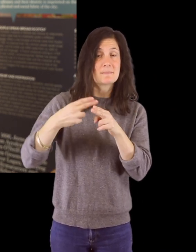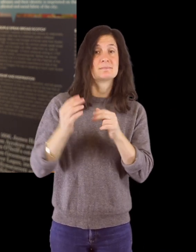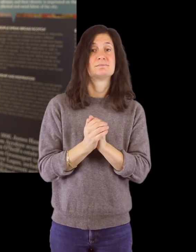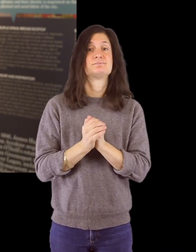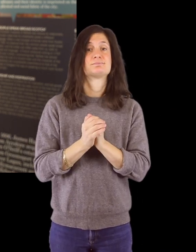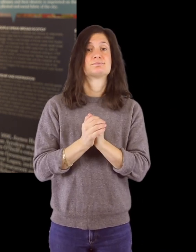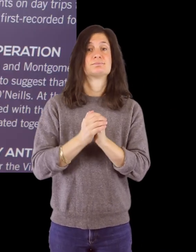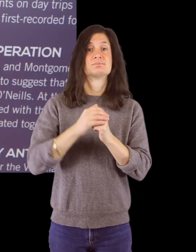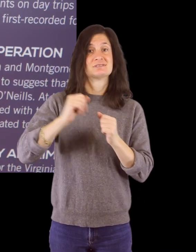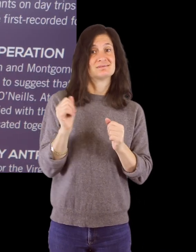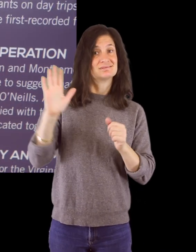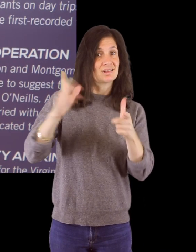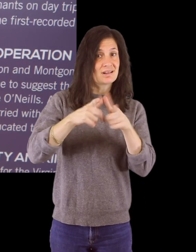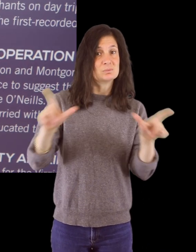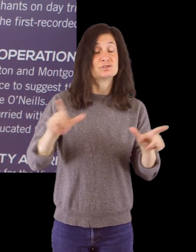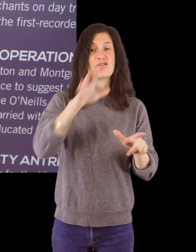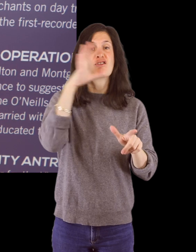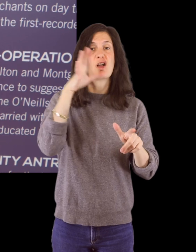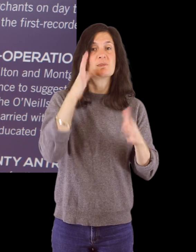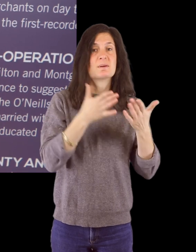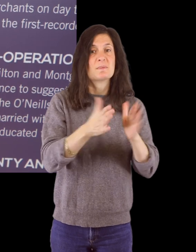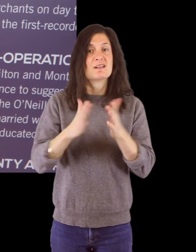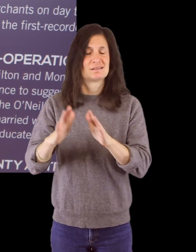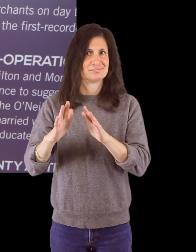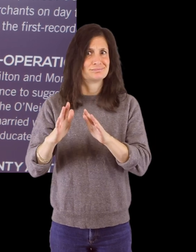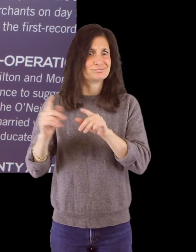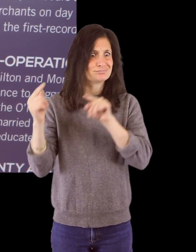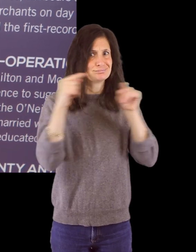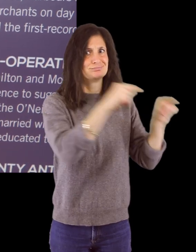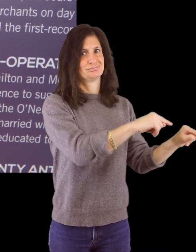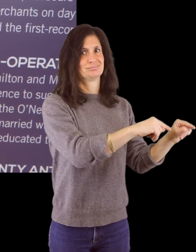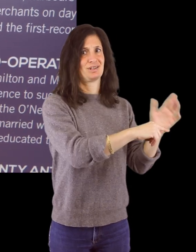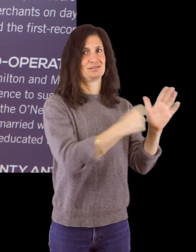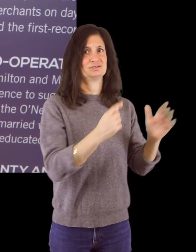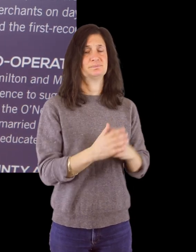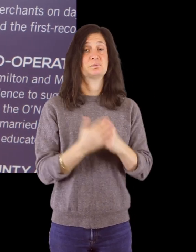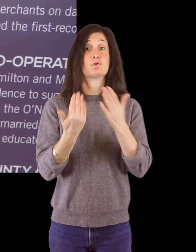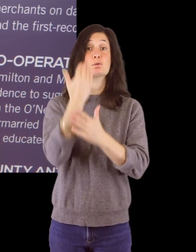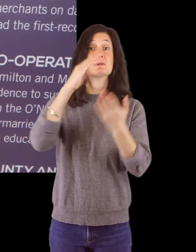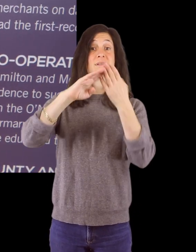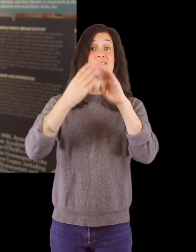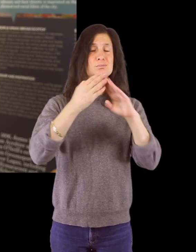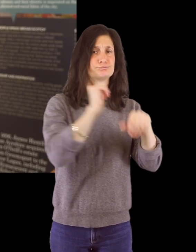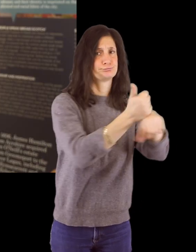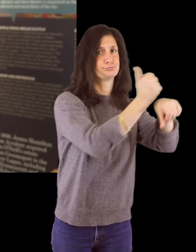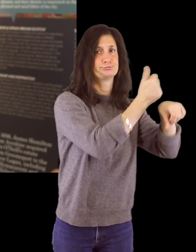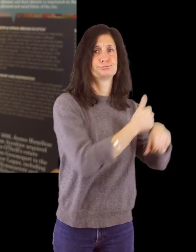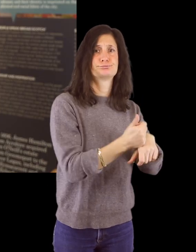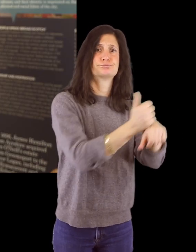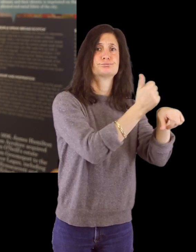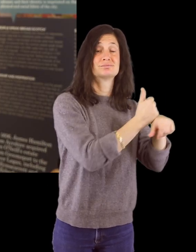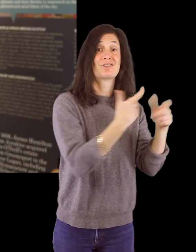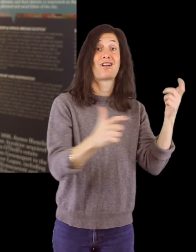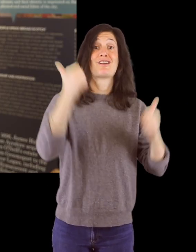surnames, Lowland Scots language, and farming methods and practices. Many new towns and villages were established by these